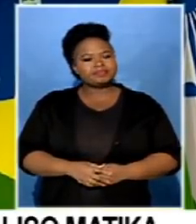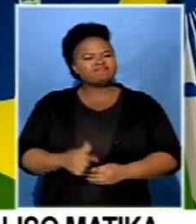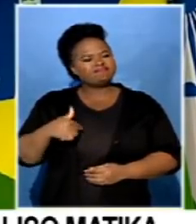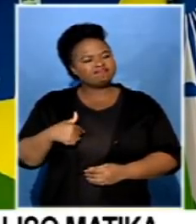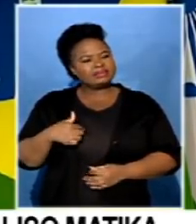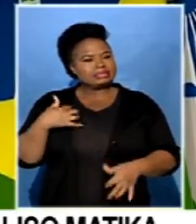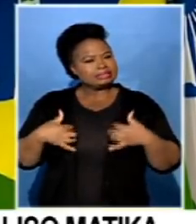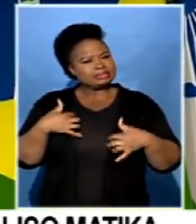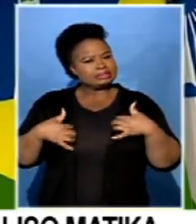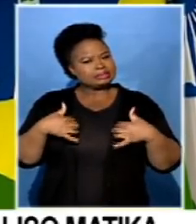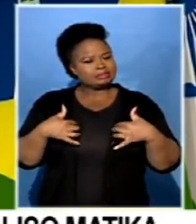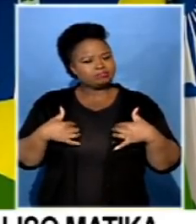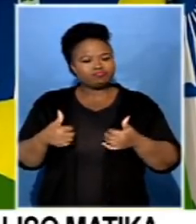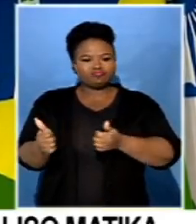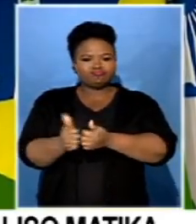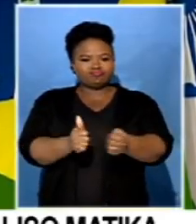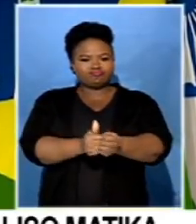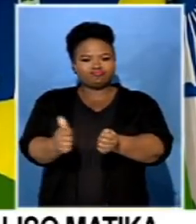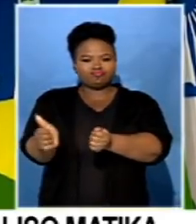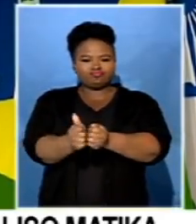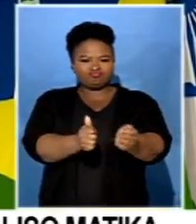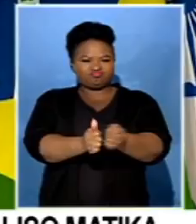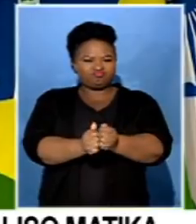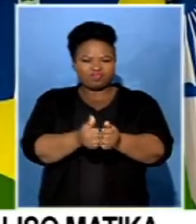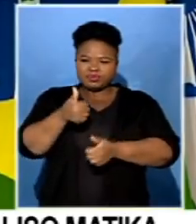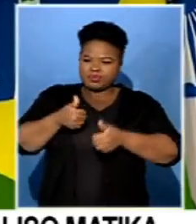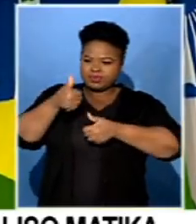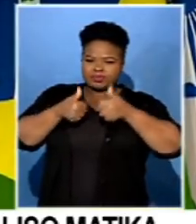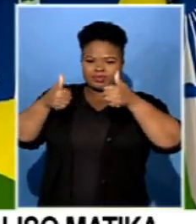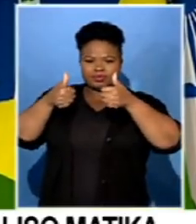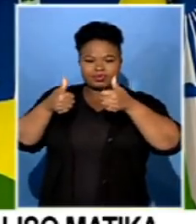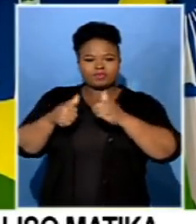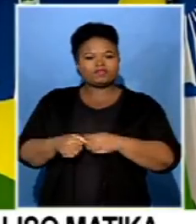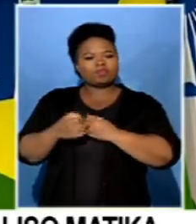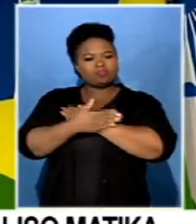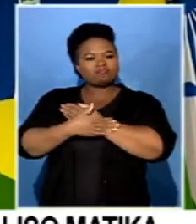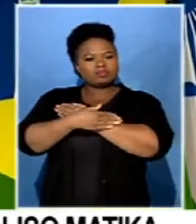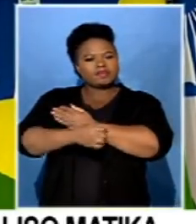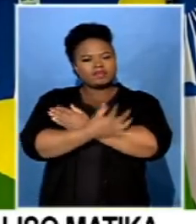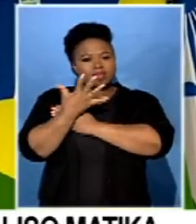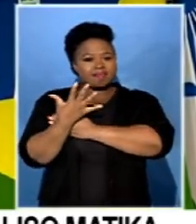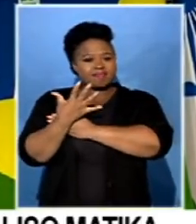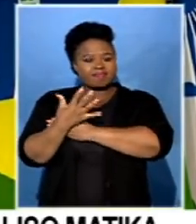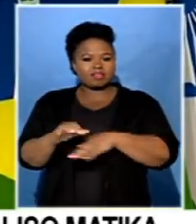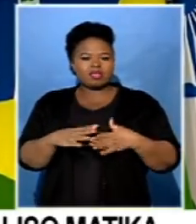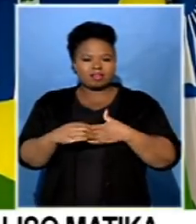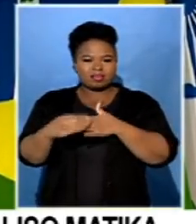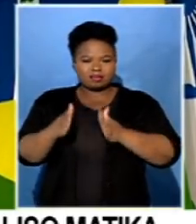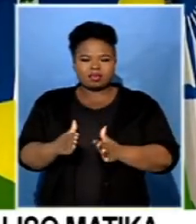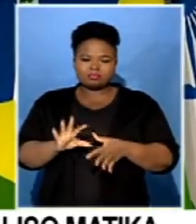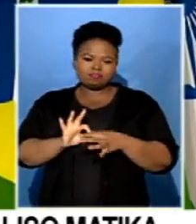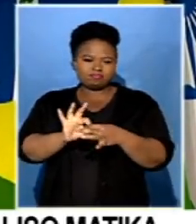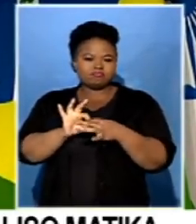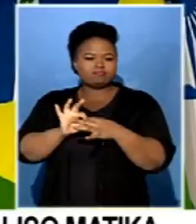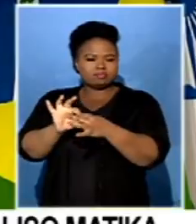I look forward to working with other BRICS leaders to embark on a new journey of BRICS cooperation and fulfill